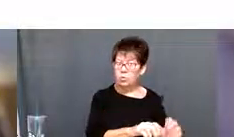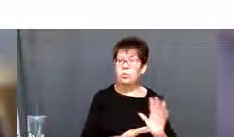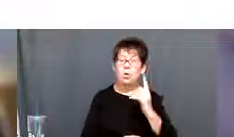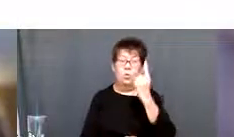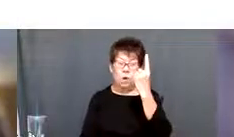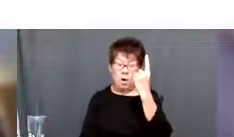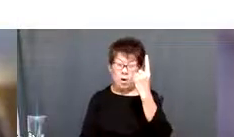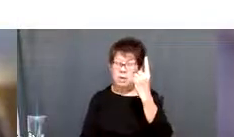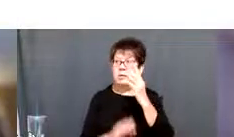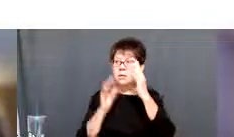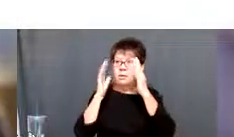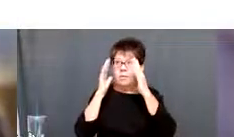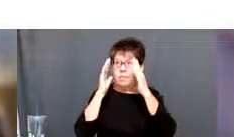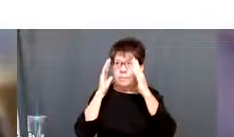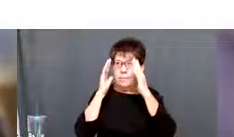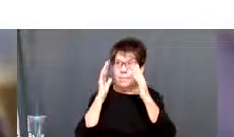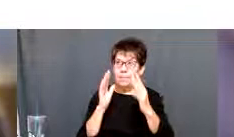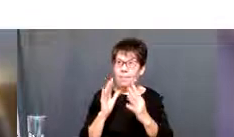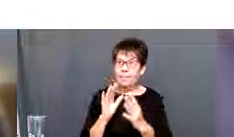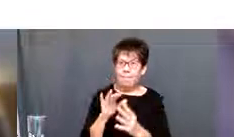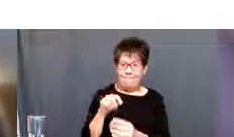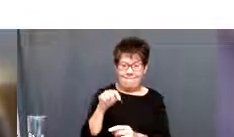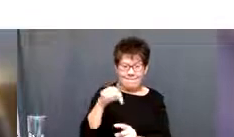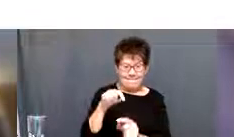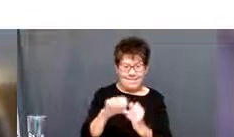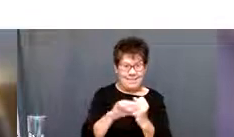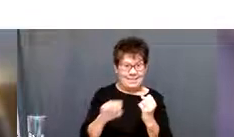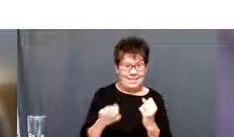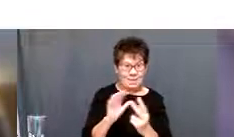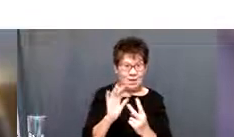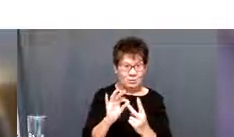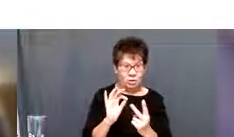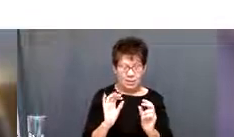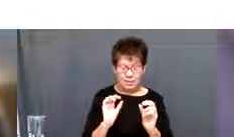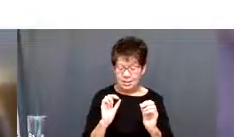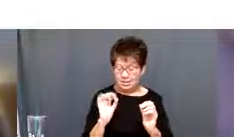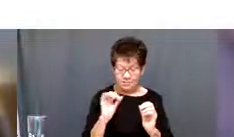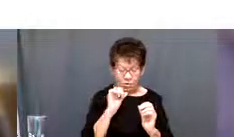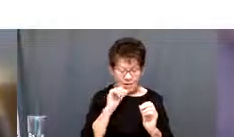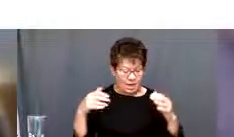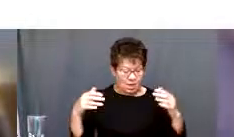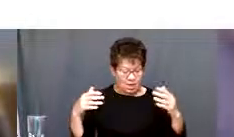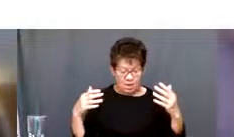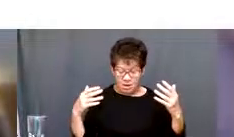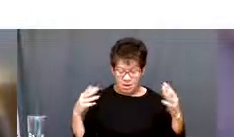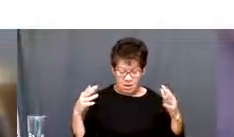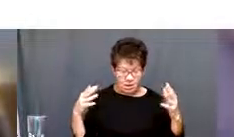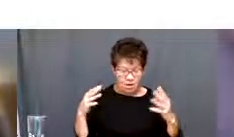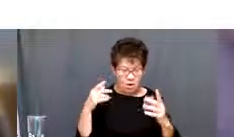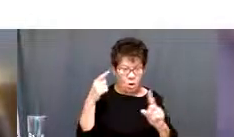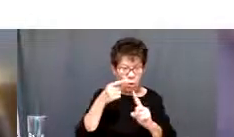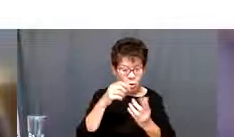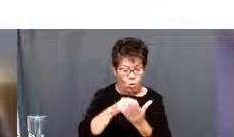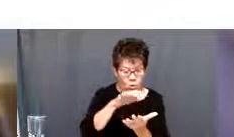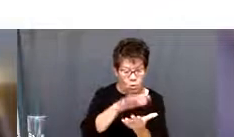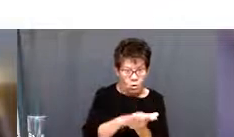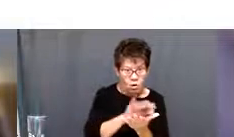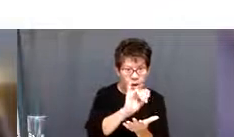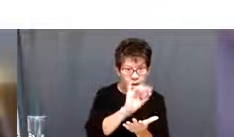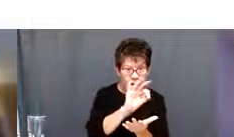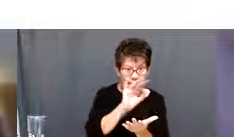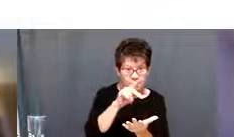that that in this extended option, if there's not already a goal on your child's IFSP that